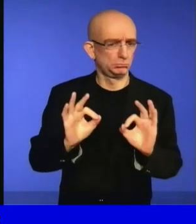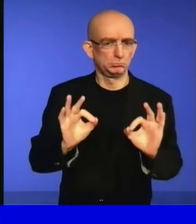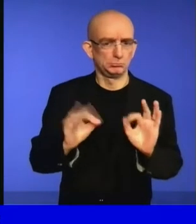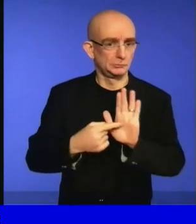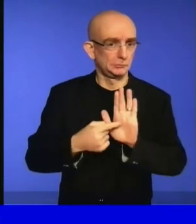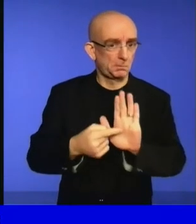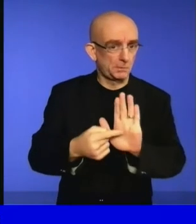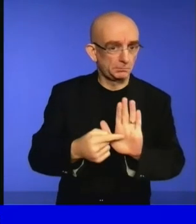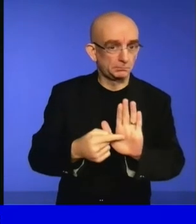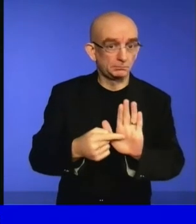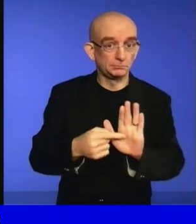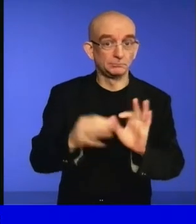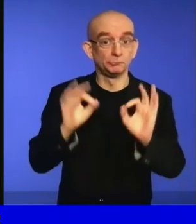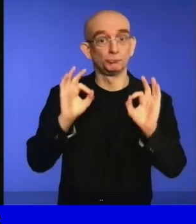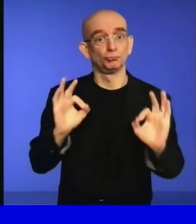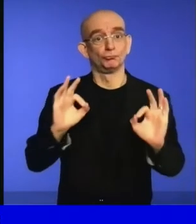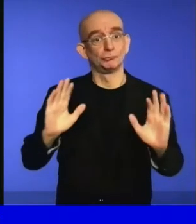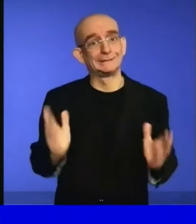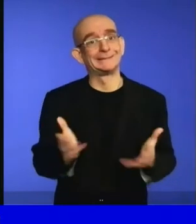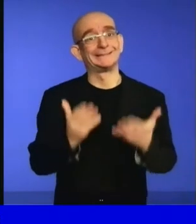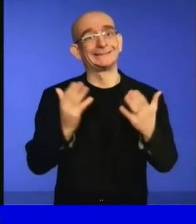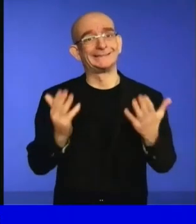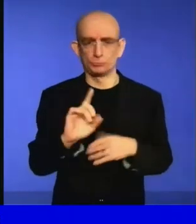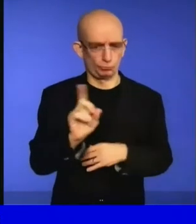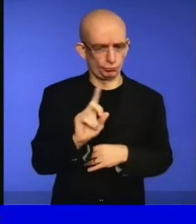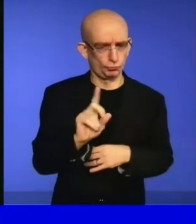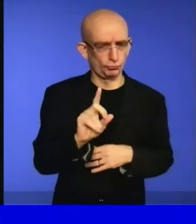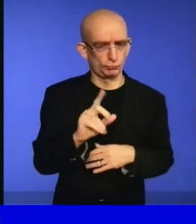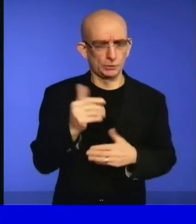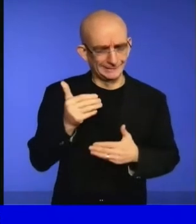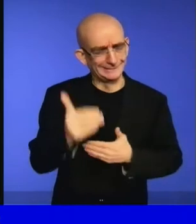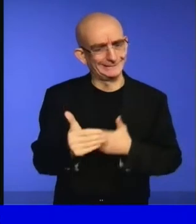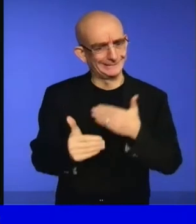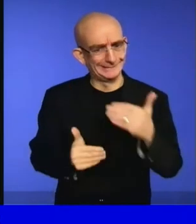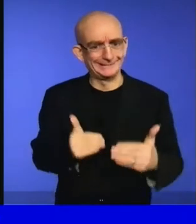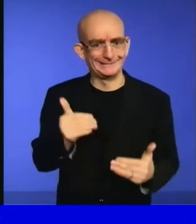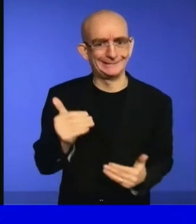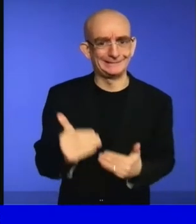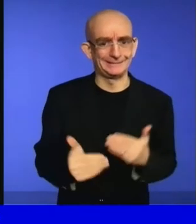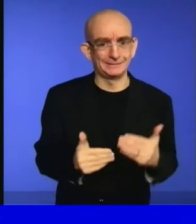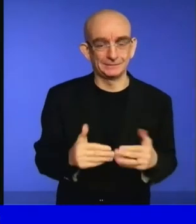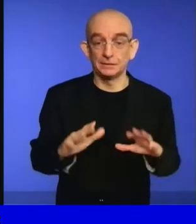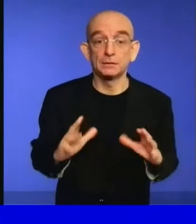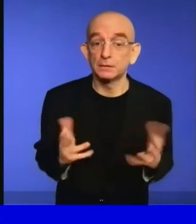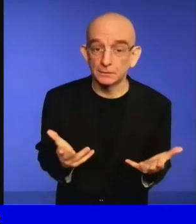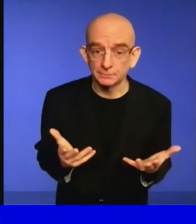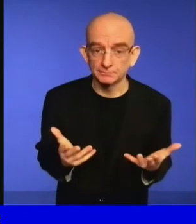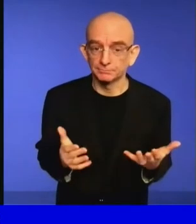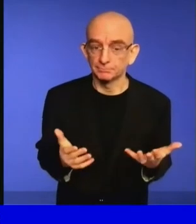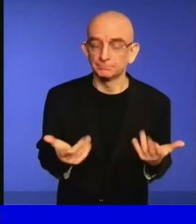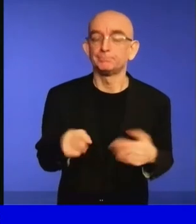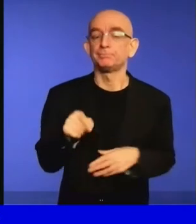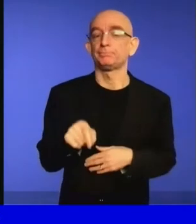about the public policy response. In this pandemic, we must decide.